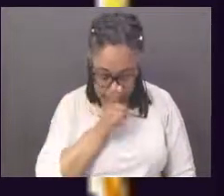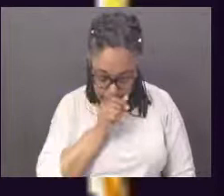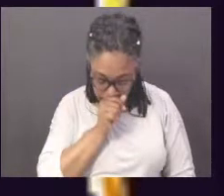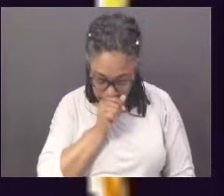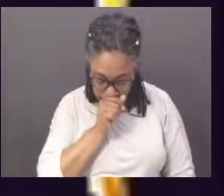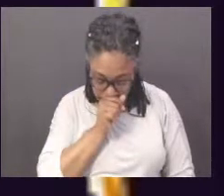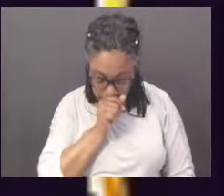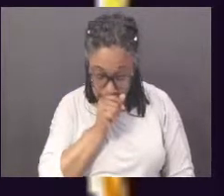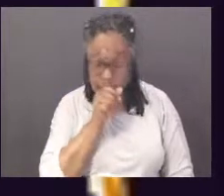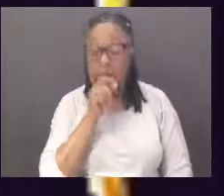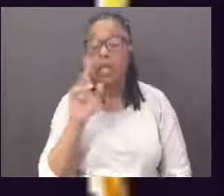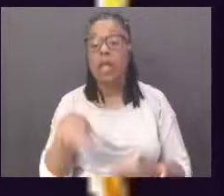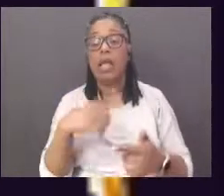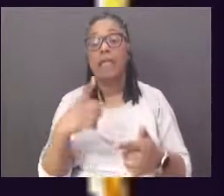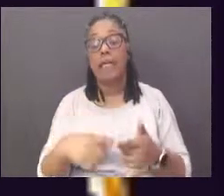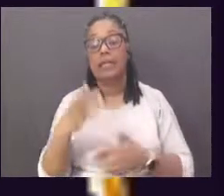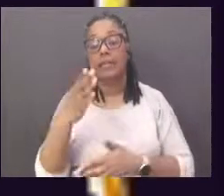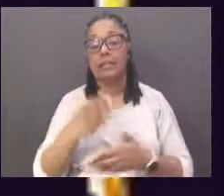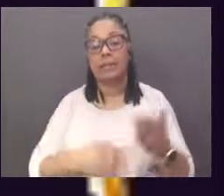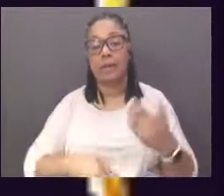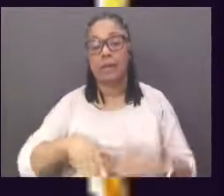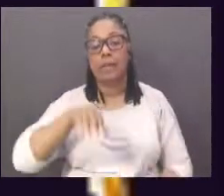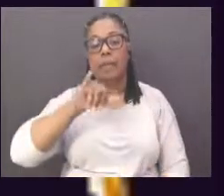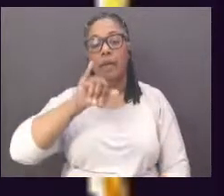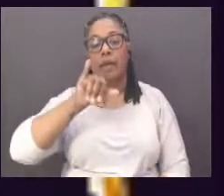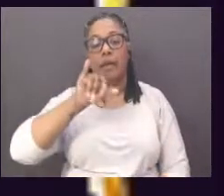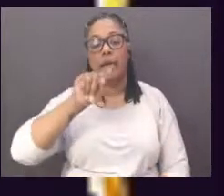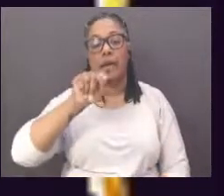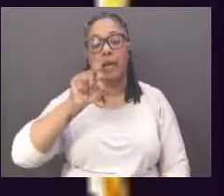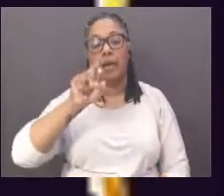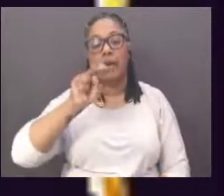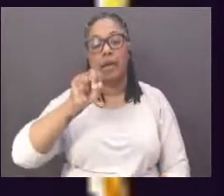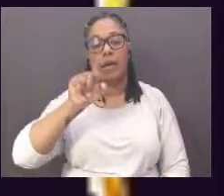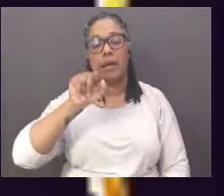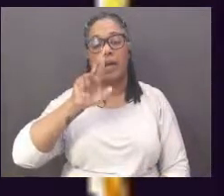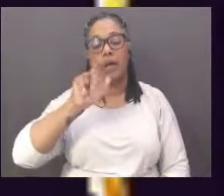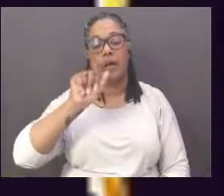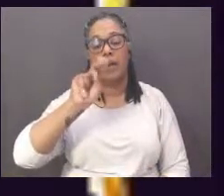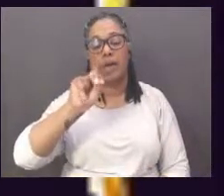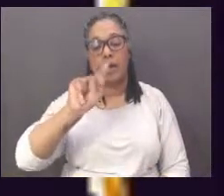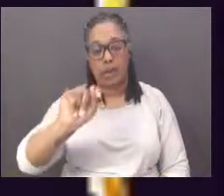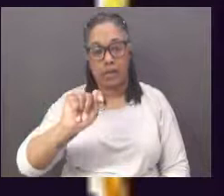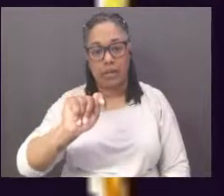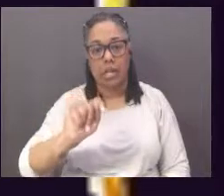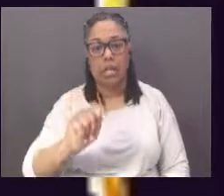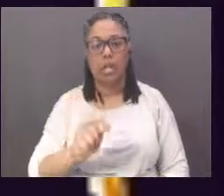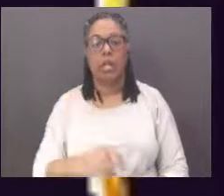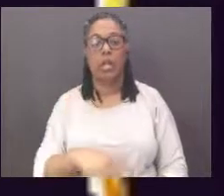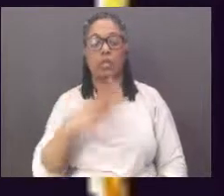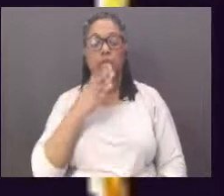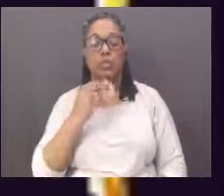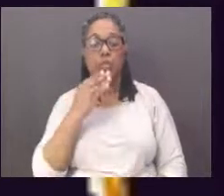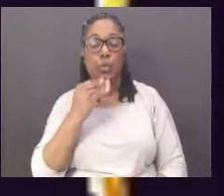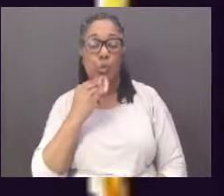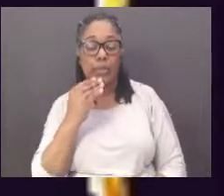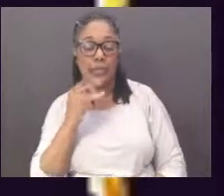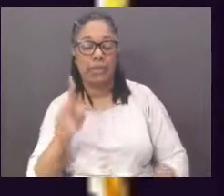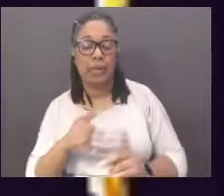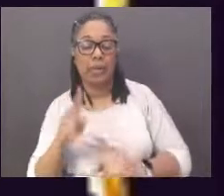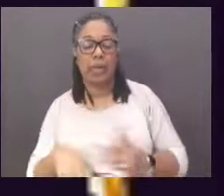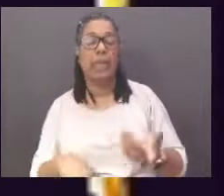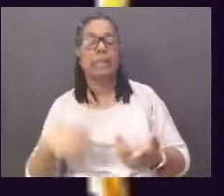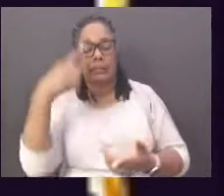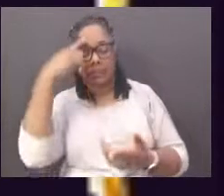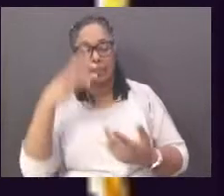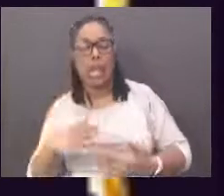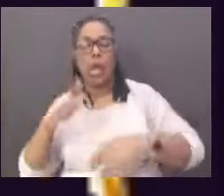then some of the itinerant Jewish exorcists took it upon themselves to call the name of the Lord Jesus over those